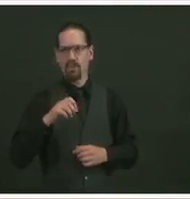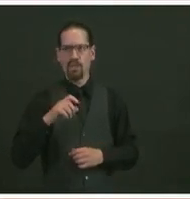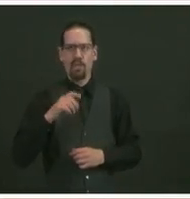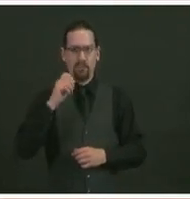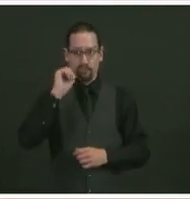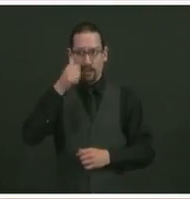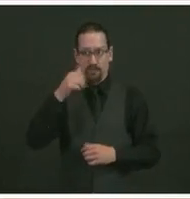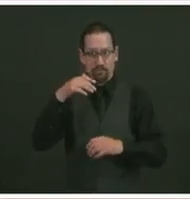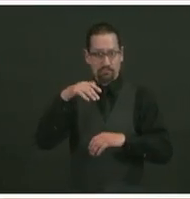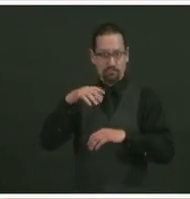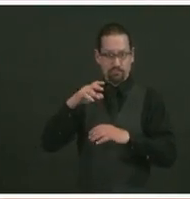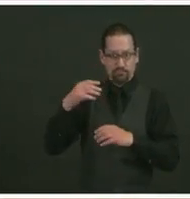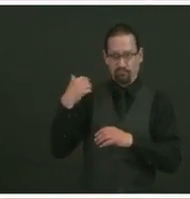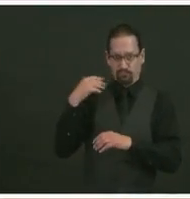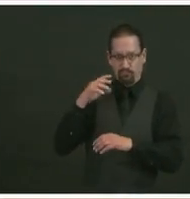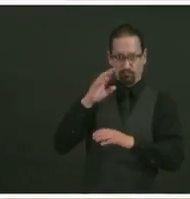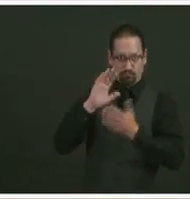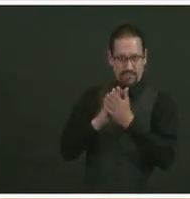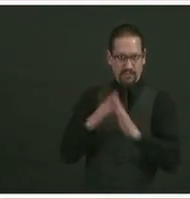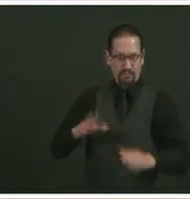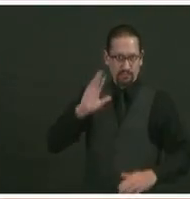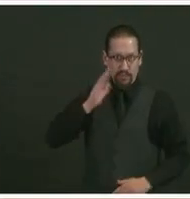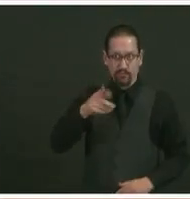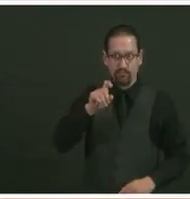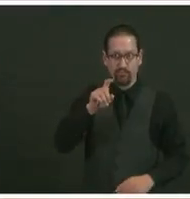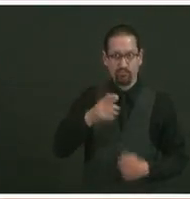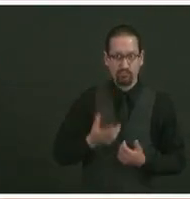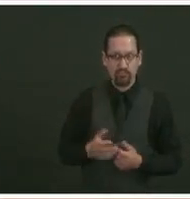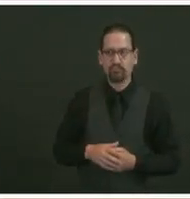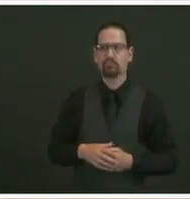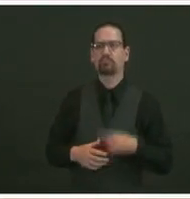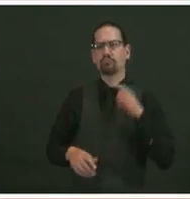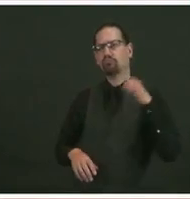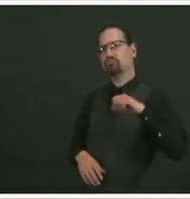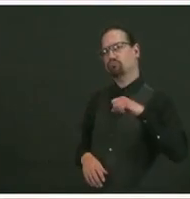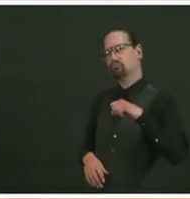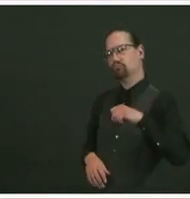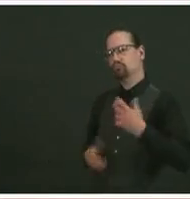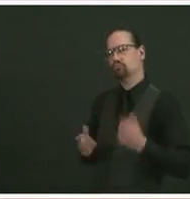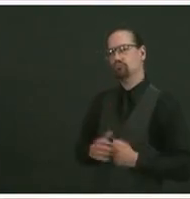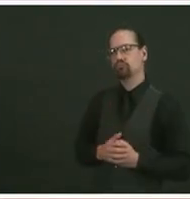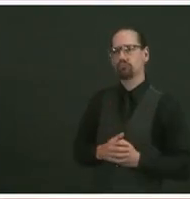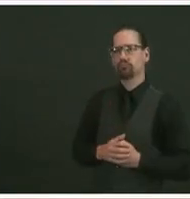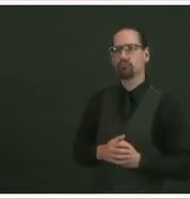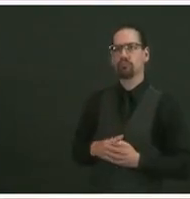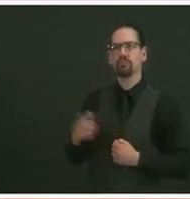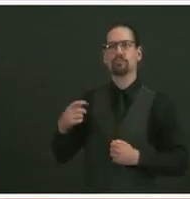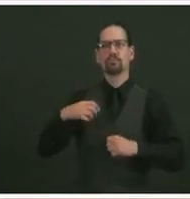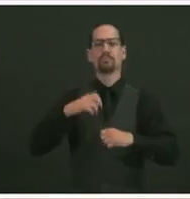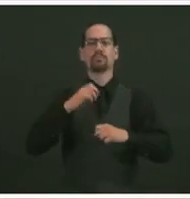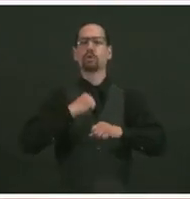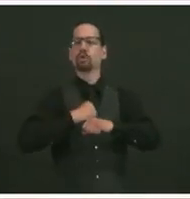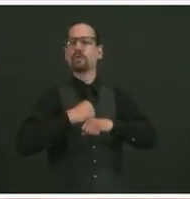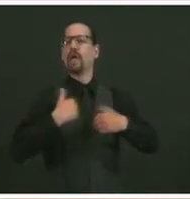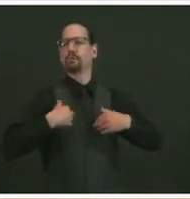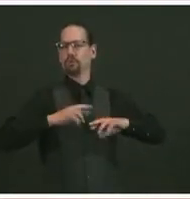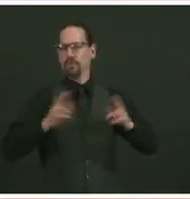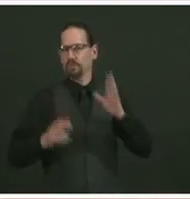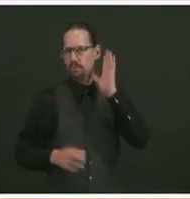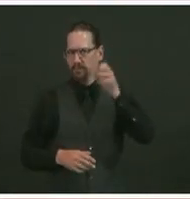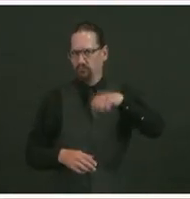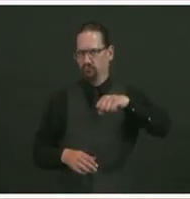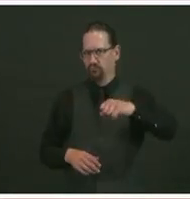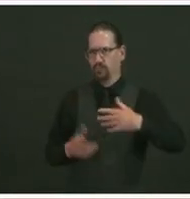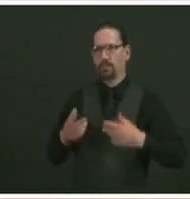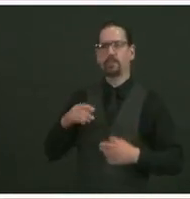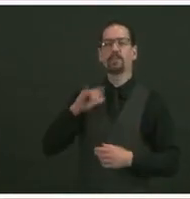Yes, there will certainly be security, and I'm happy to talk to you more about that. That's how I'm spending the afternoon, getting fully briefed,